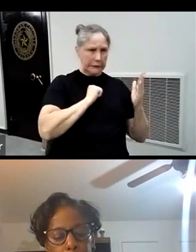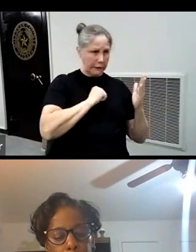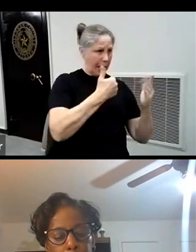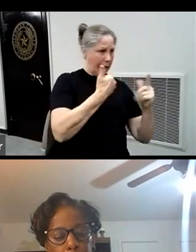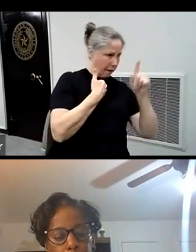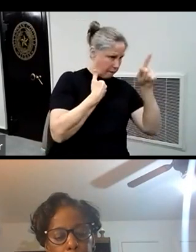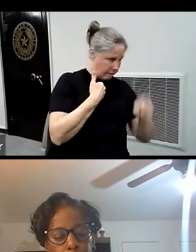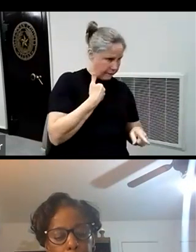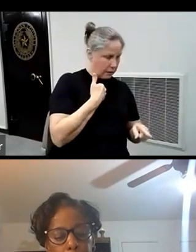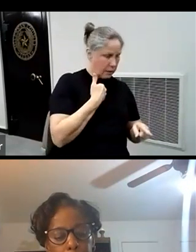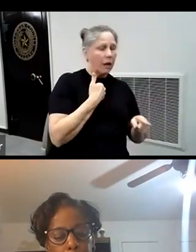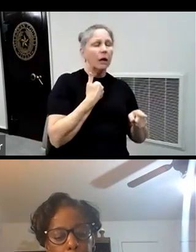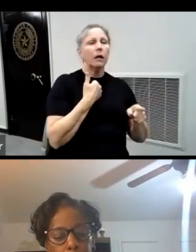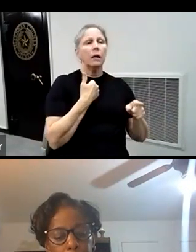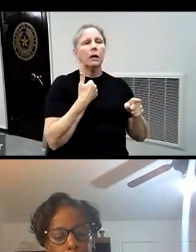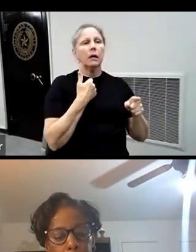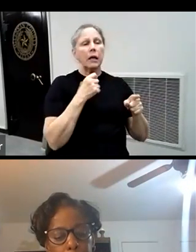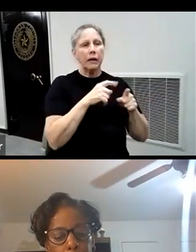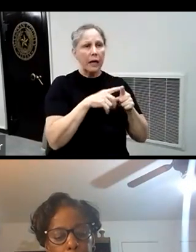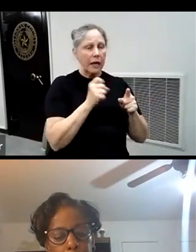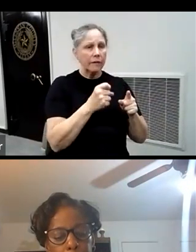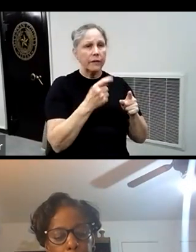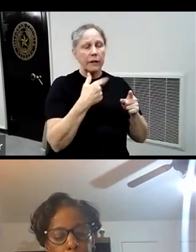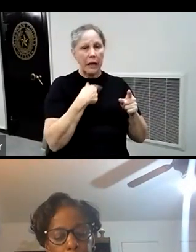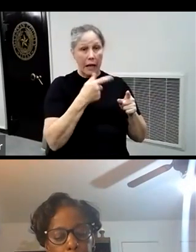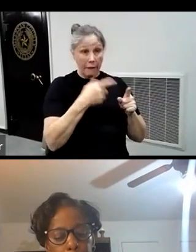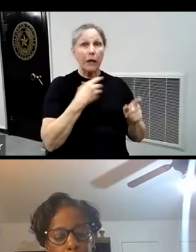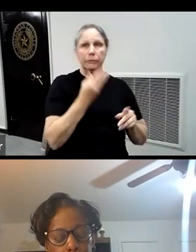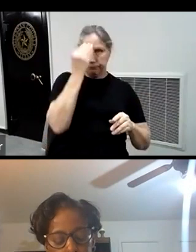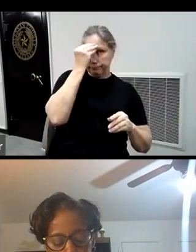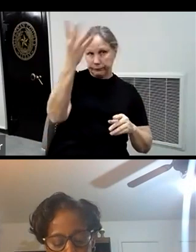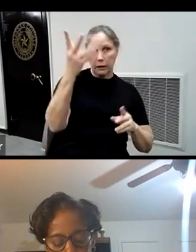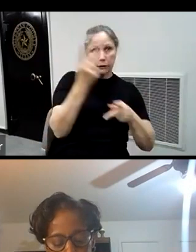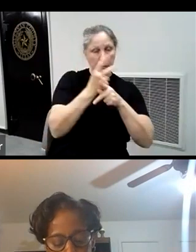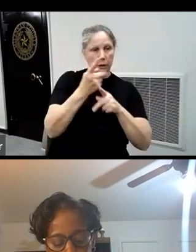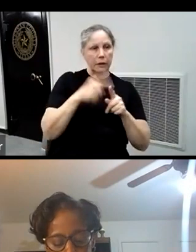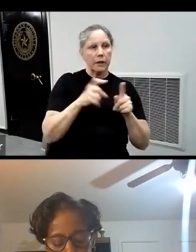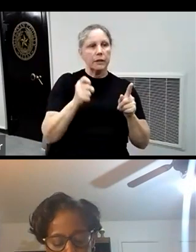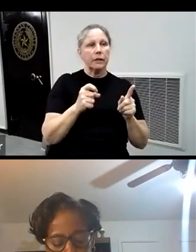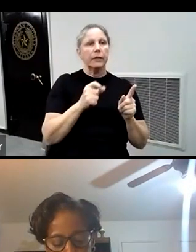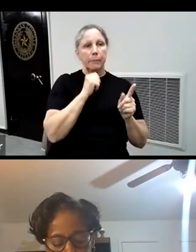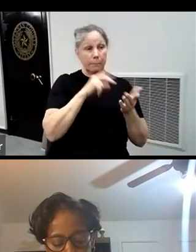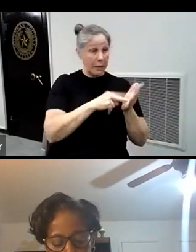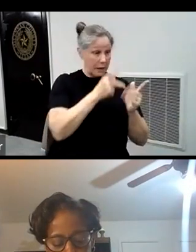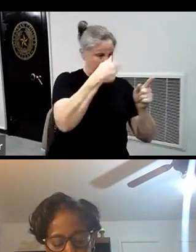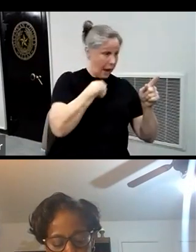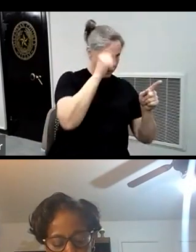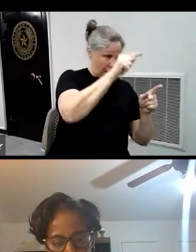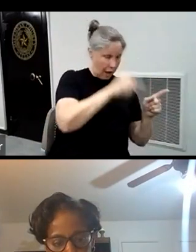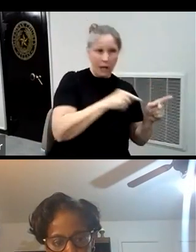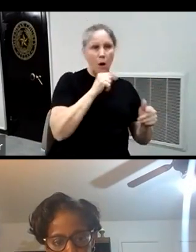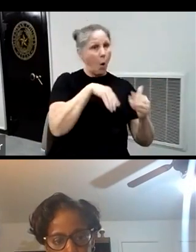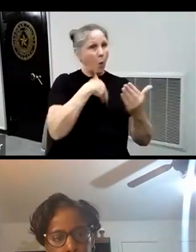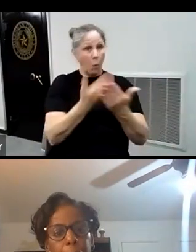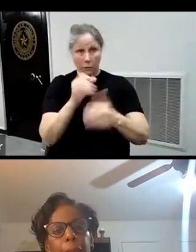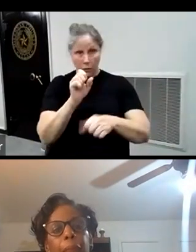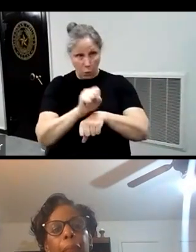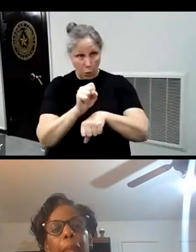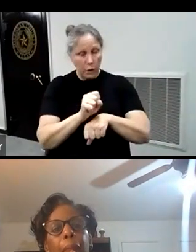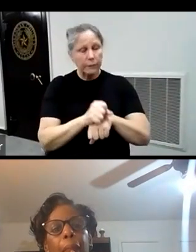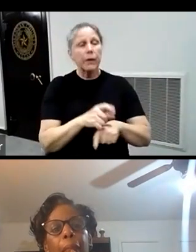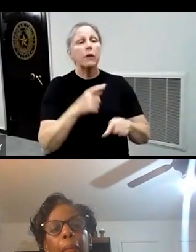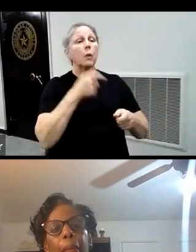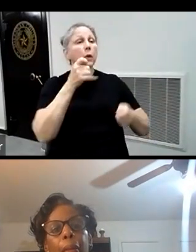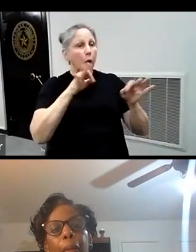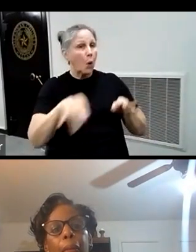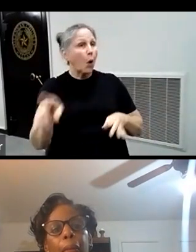any fever, and if they're reporting any of those symptoms, to not come to work. So we really just wanted the court to